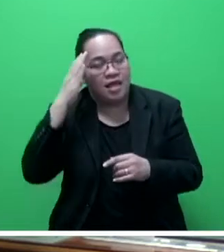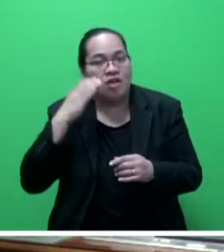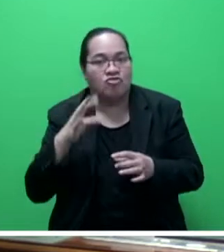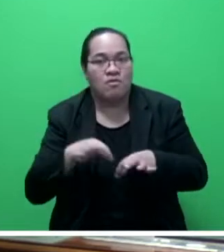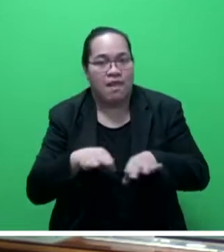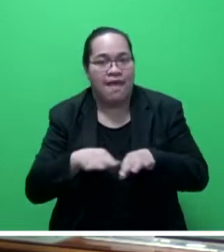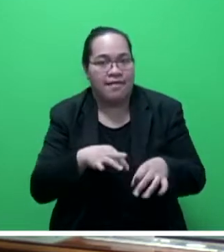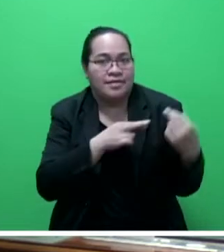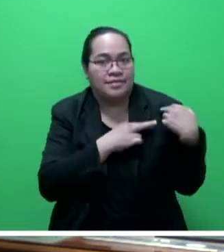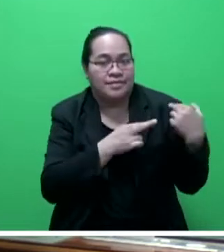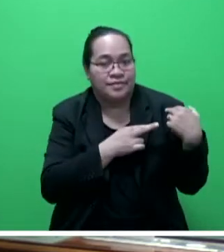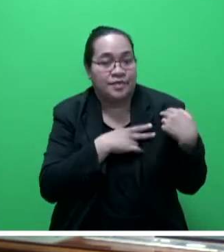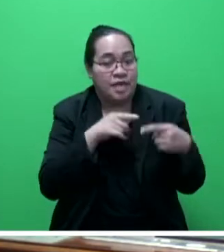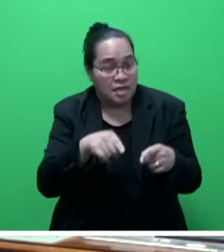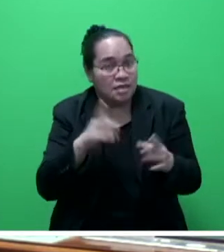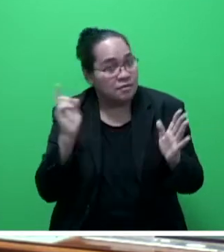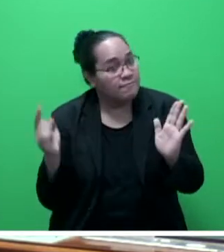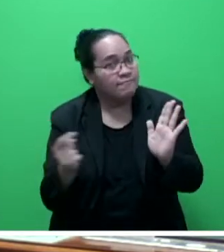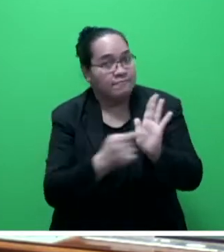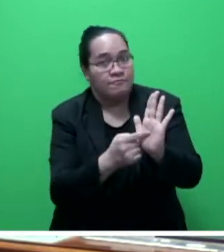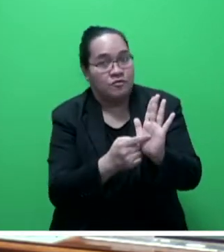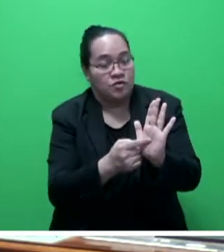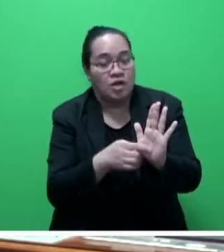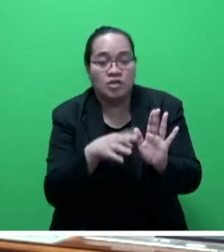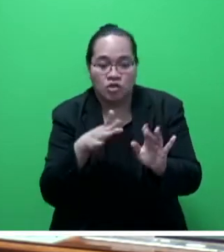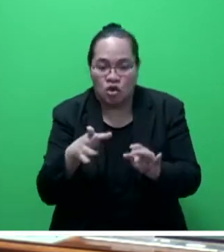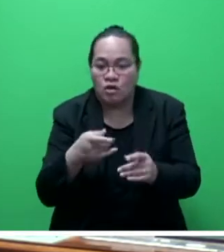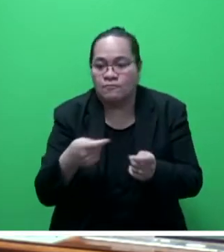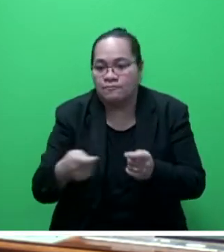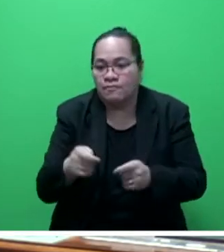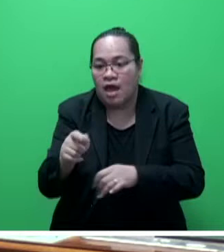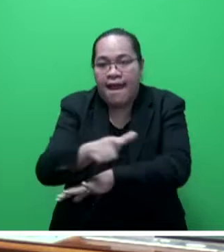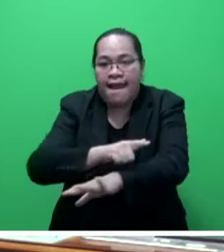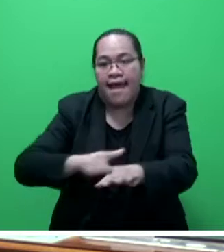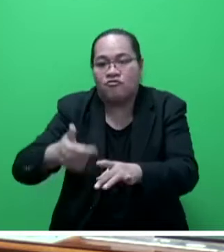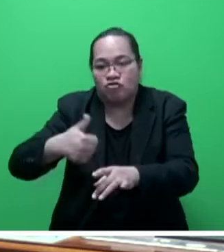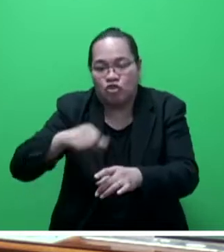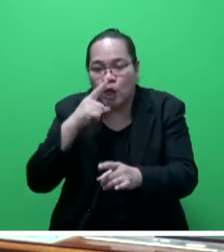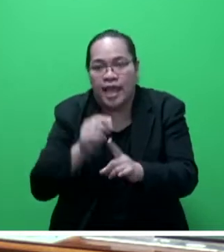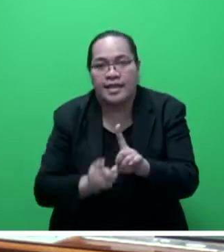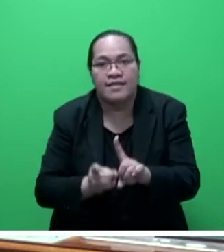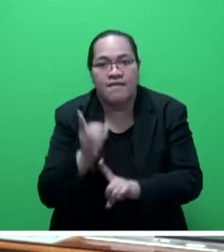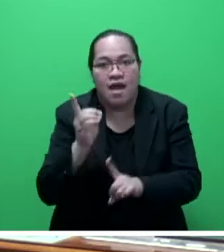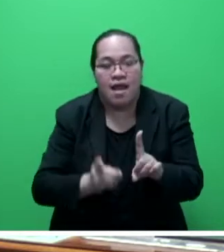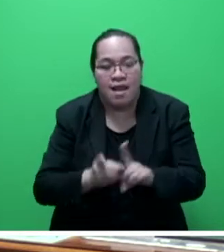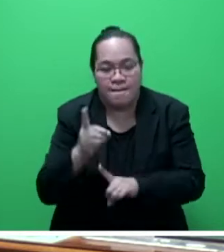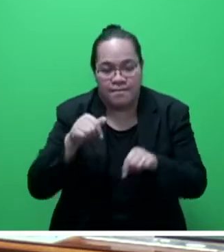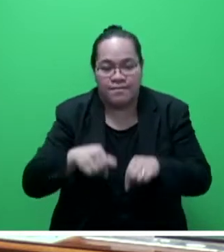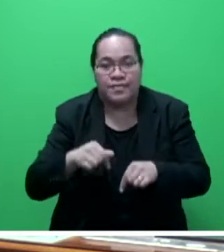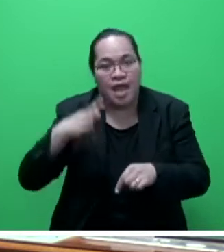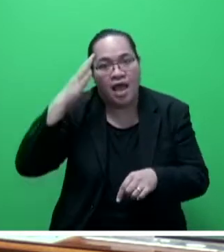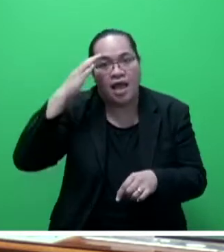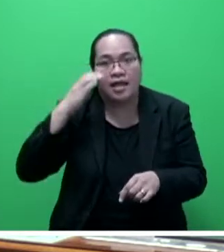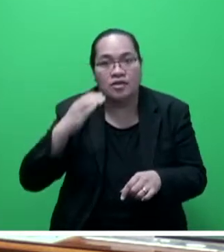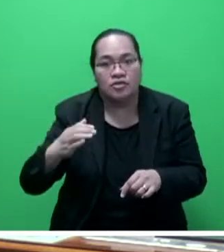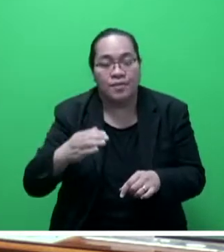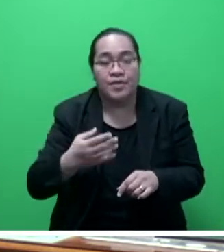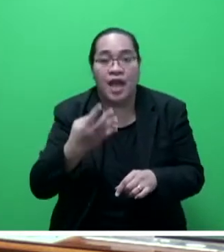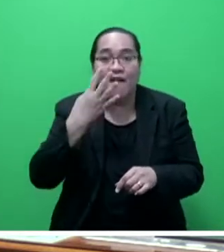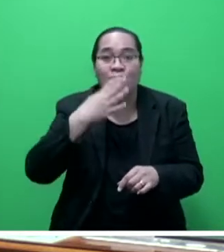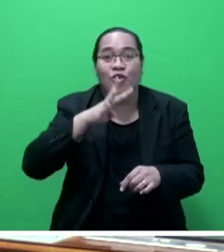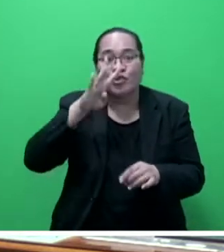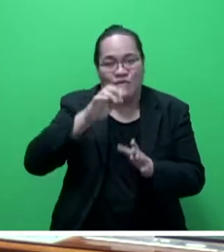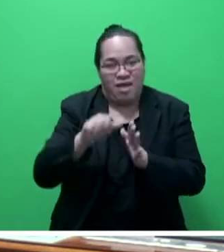legislation provide a clear mandate to regulate land use and development in the country. Mr. Speaker, sir, the